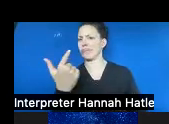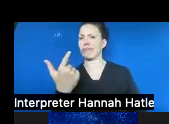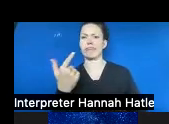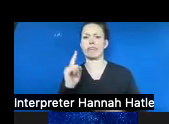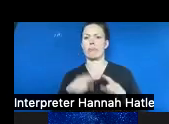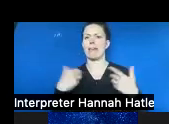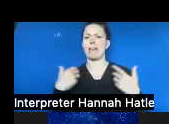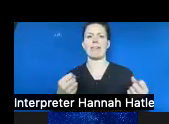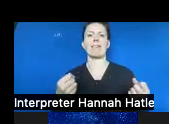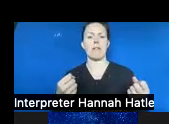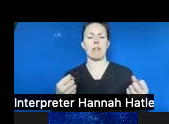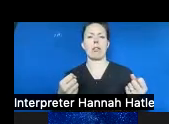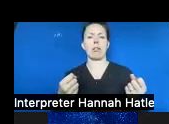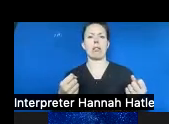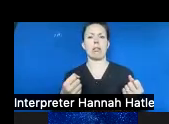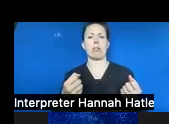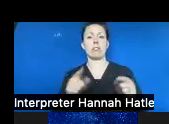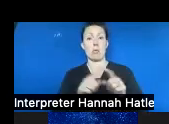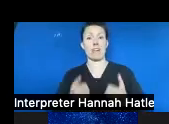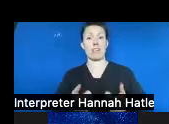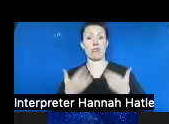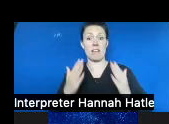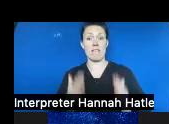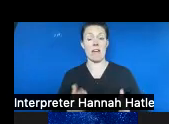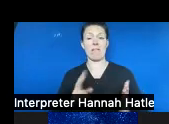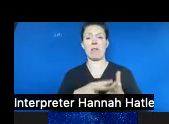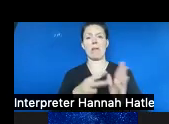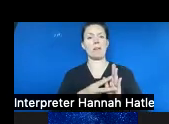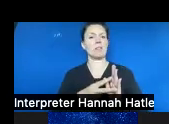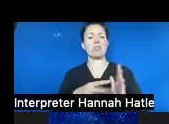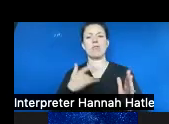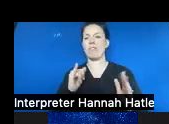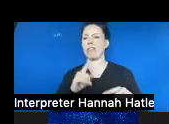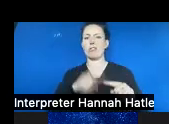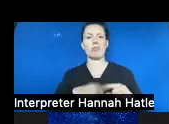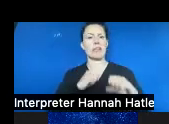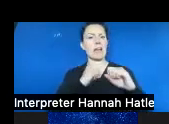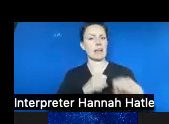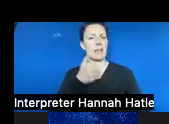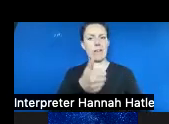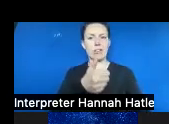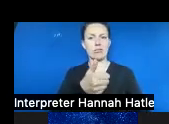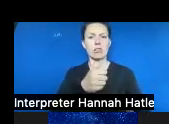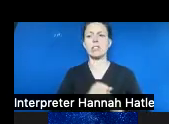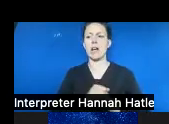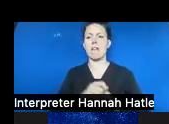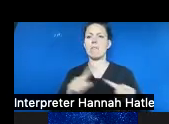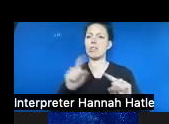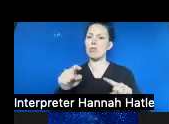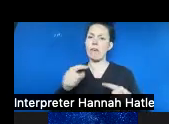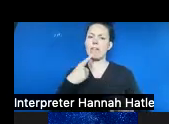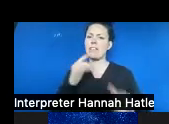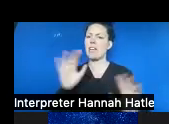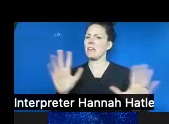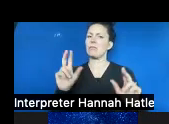worthy, either to stand up and defend ourselves or say, yes, I deserve medical treatment. I deserve to have love in my life.